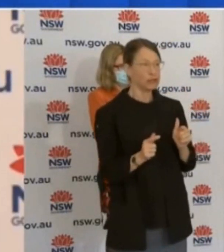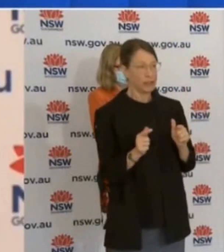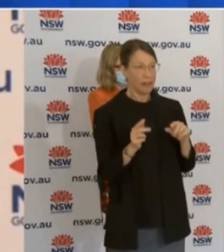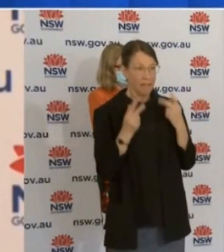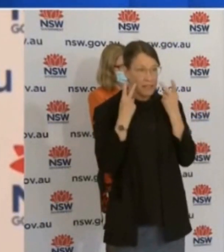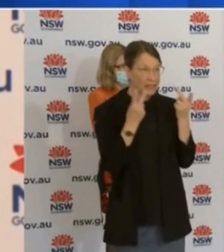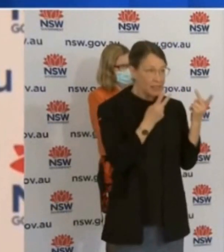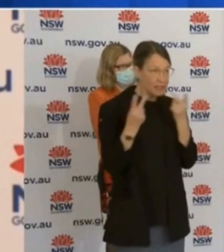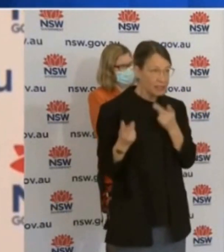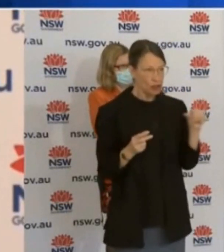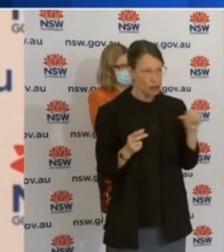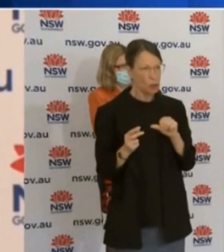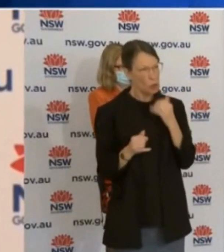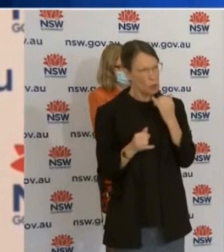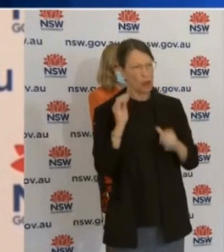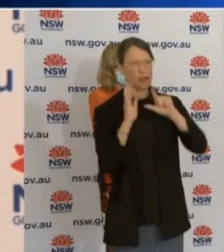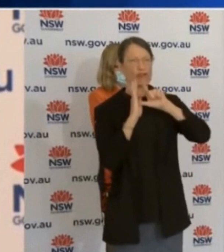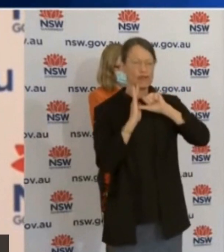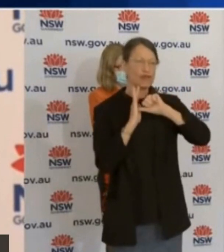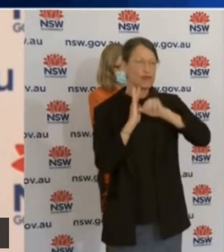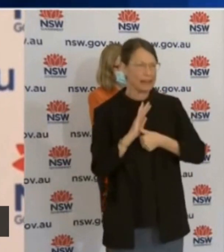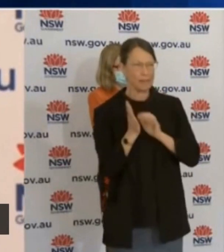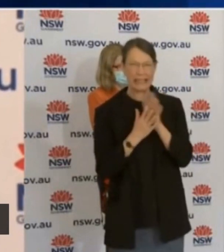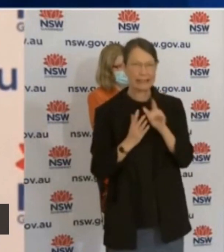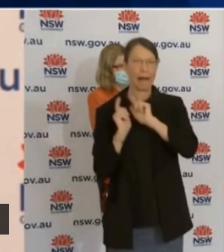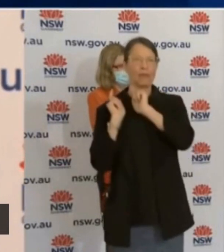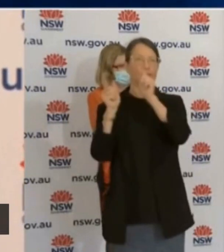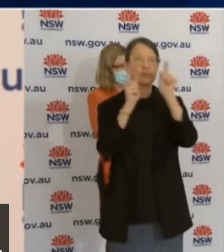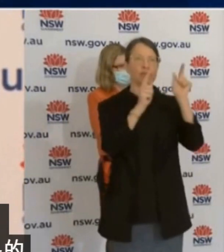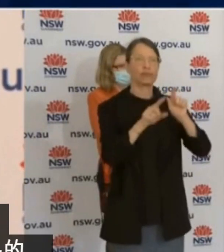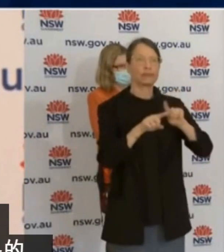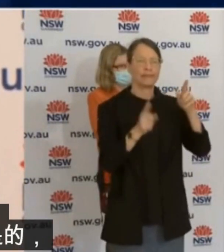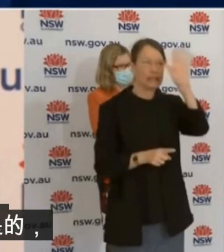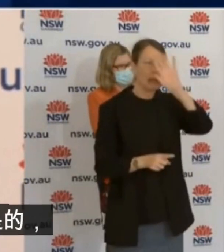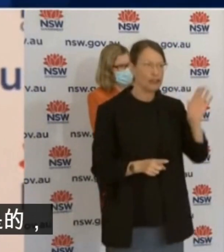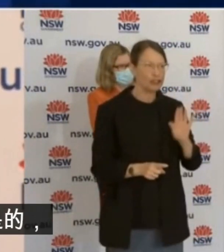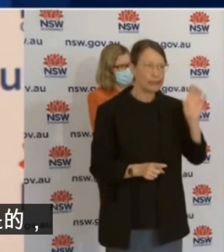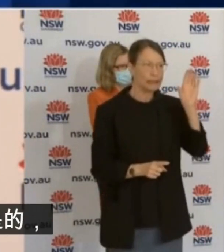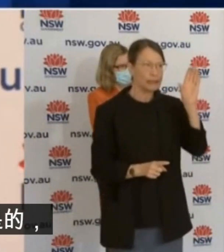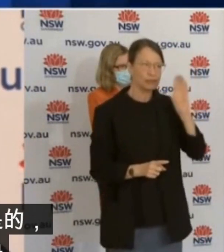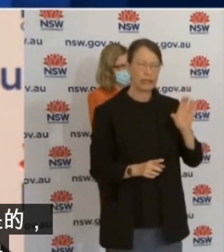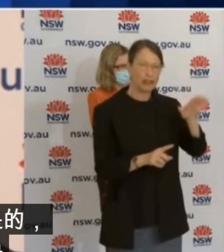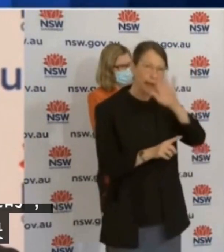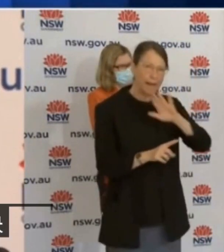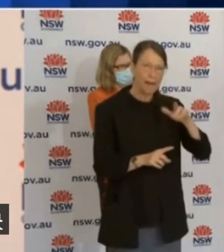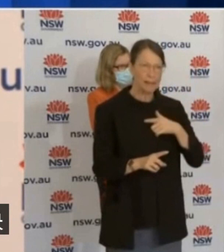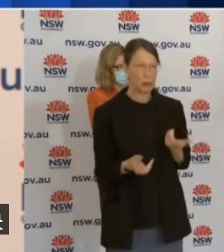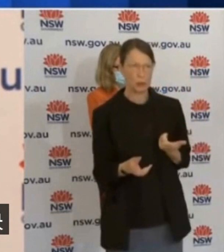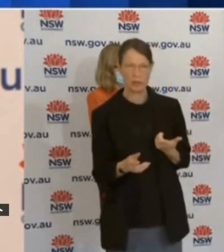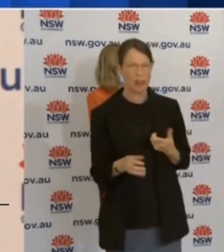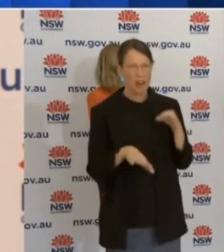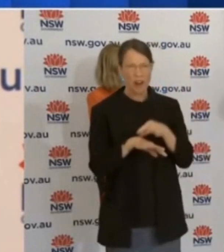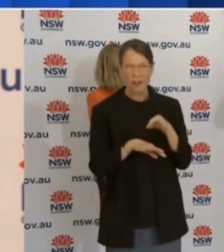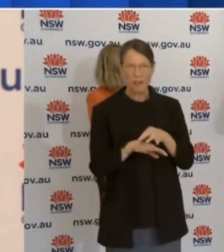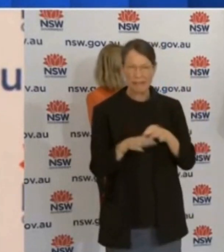spread to regions where they're going to be more vulnerable? The hospital system isn't as strong. Yeah, I'll just ask Minister Hazzard to address that issue,